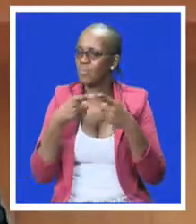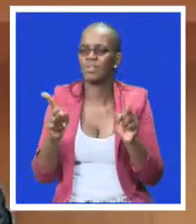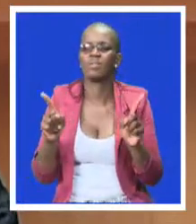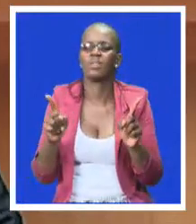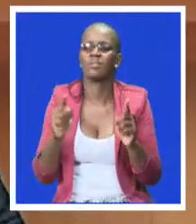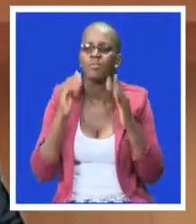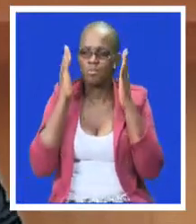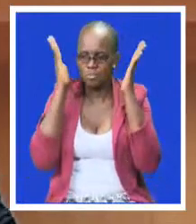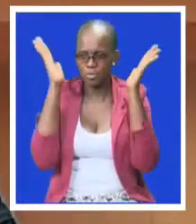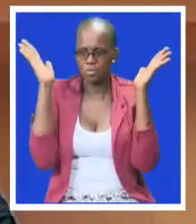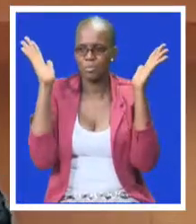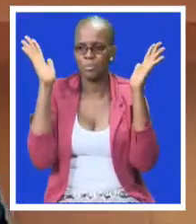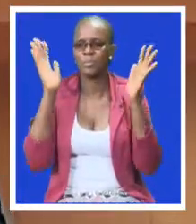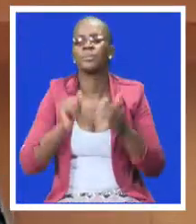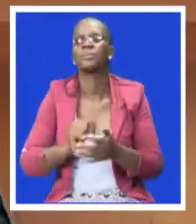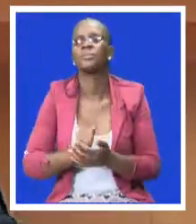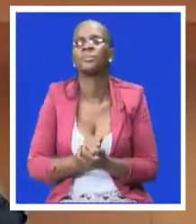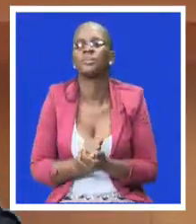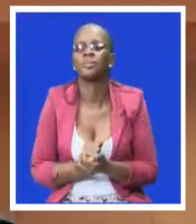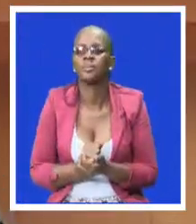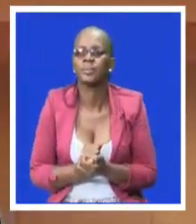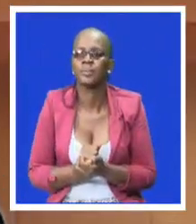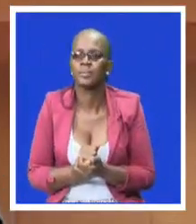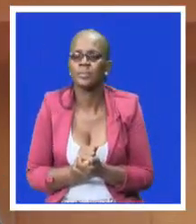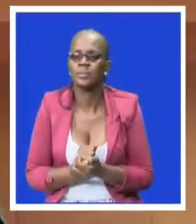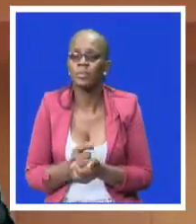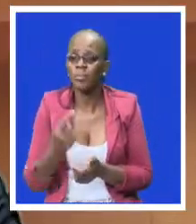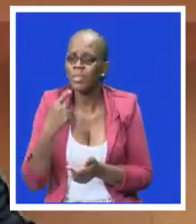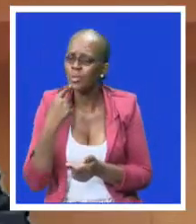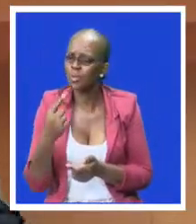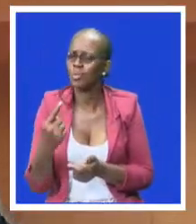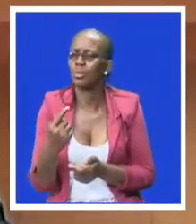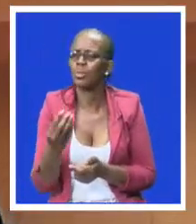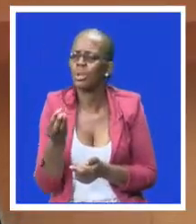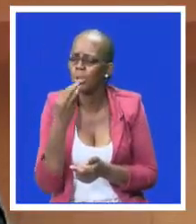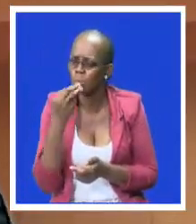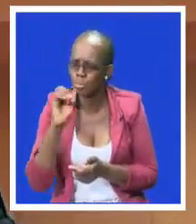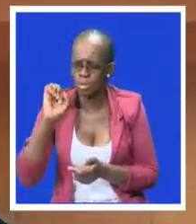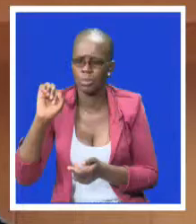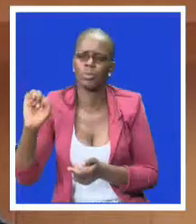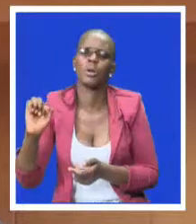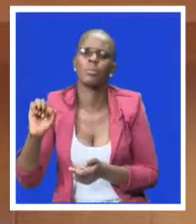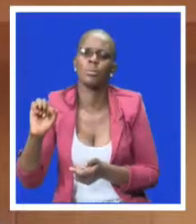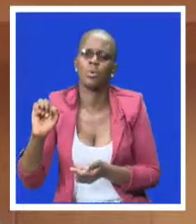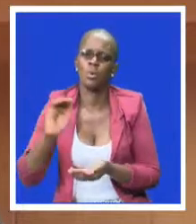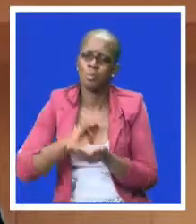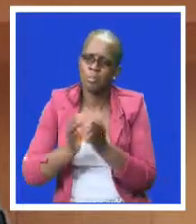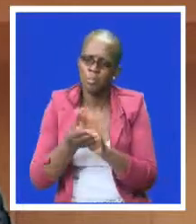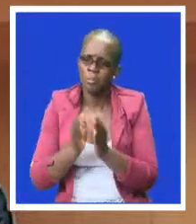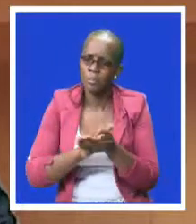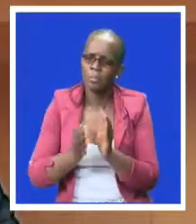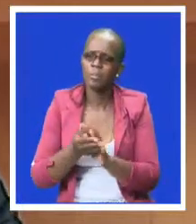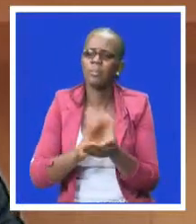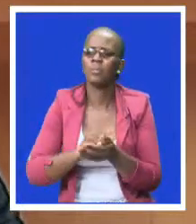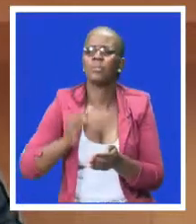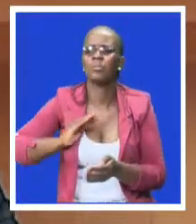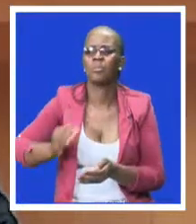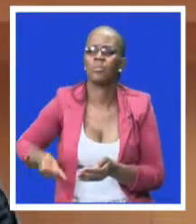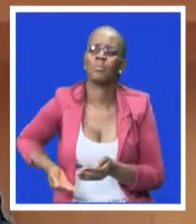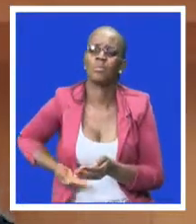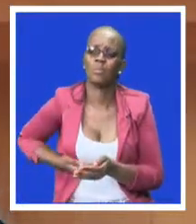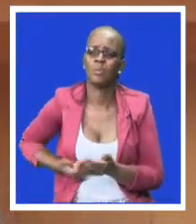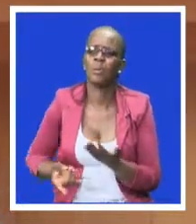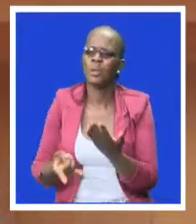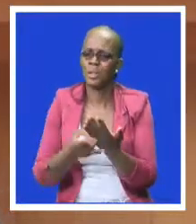doing. So looking at the meal that was made by the women for their men, we